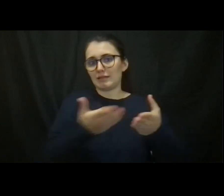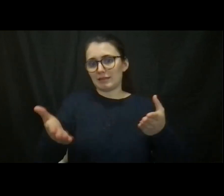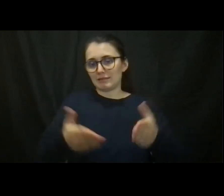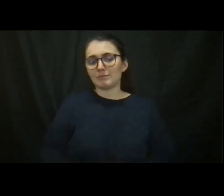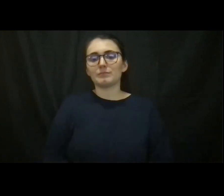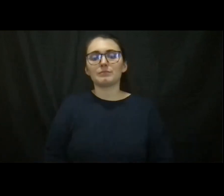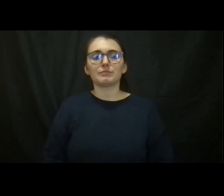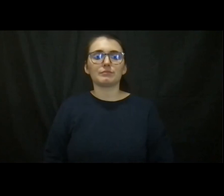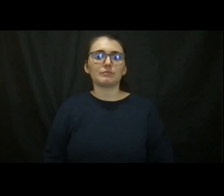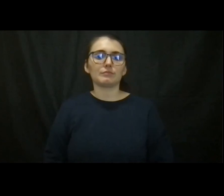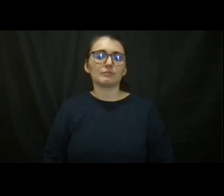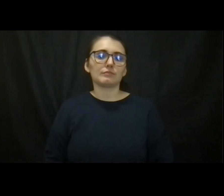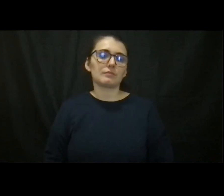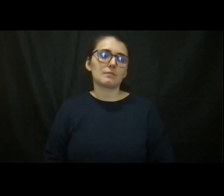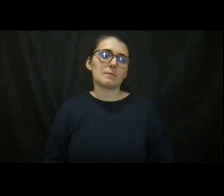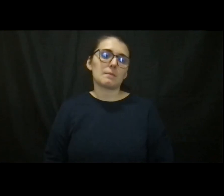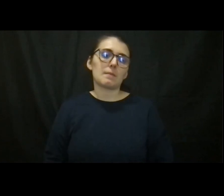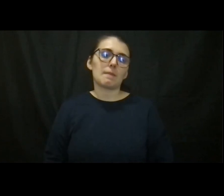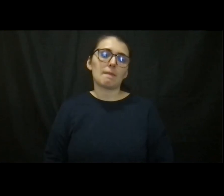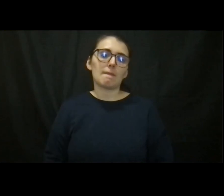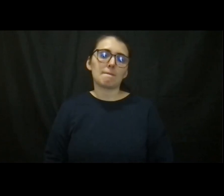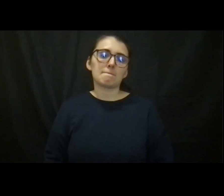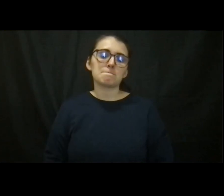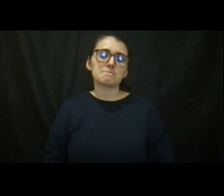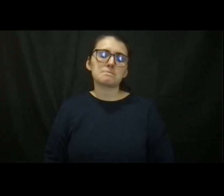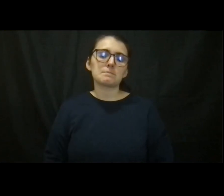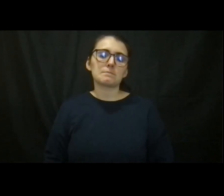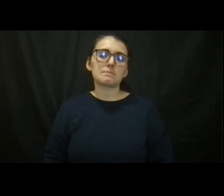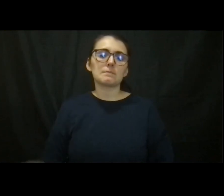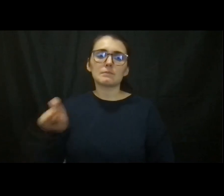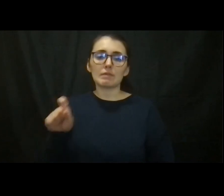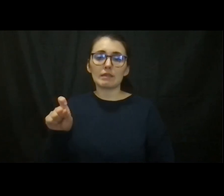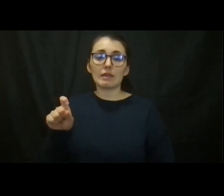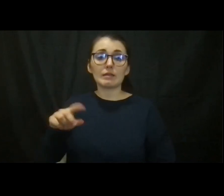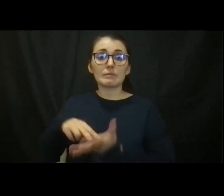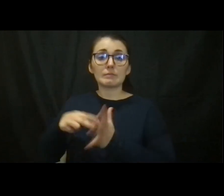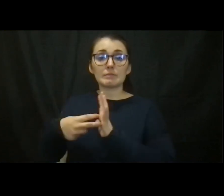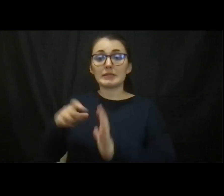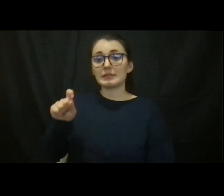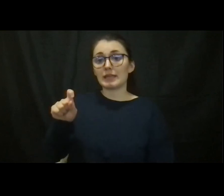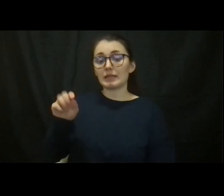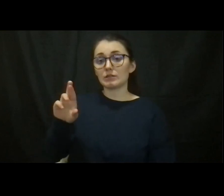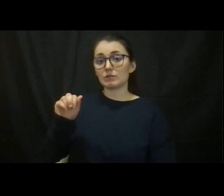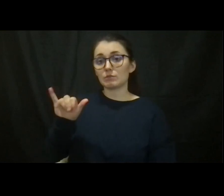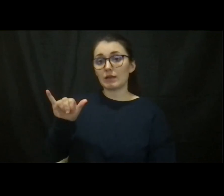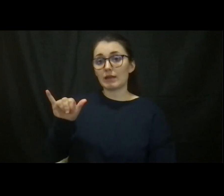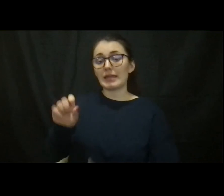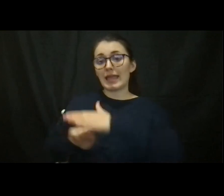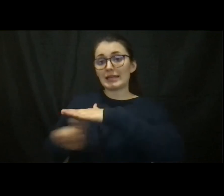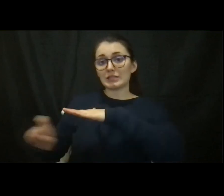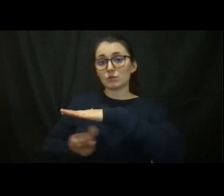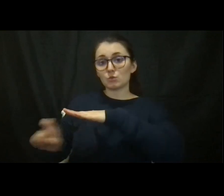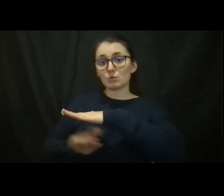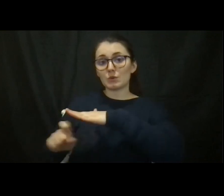Oops, I'm not turning pages. There we go. X is for X-ray, used by this scientific